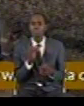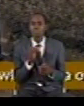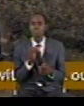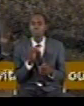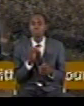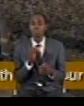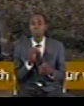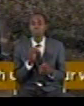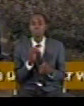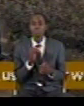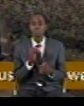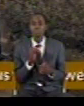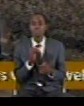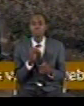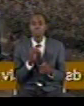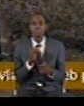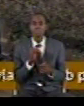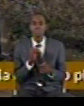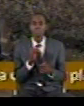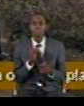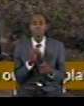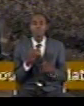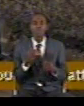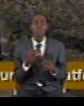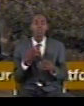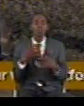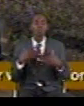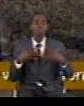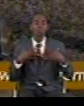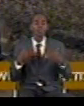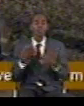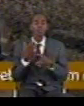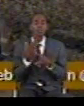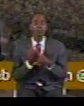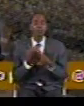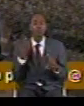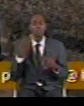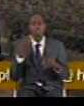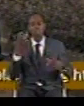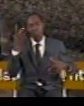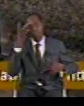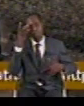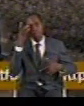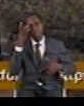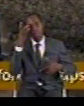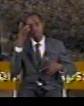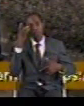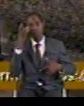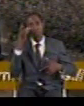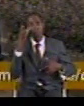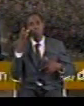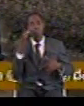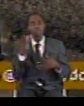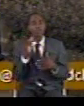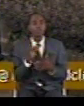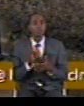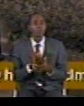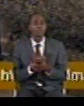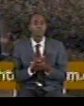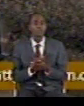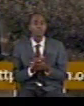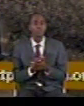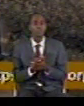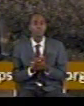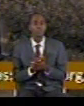that? Hydrocephalus is a buildup of fluid in the cavities within the brain, which could lead to